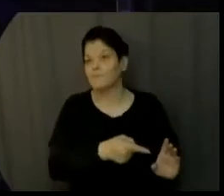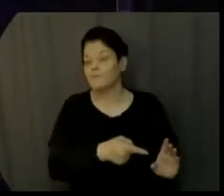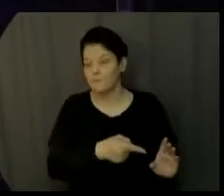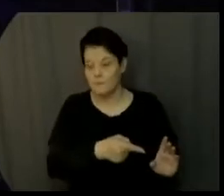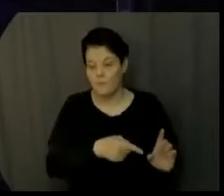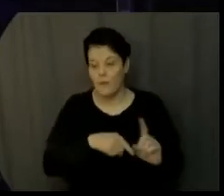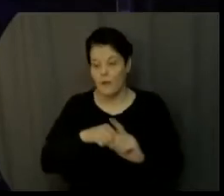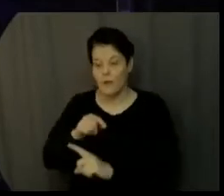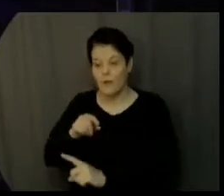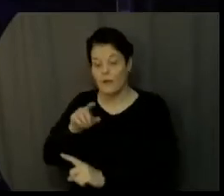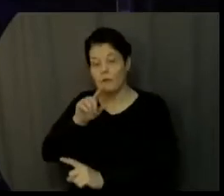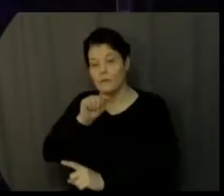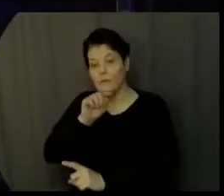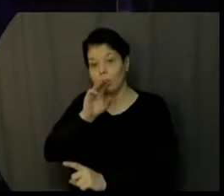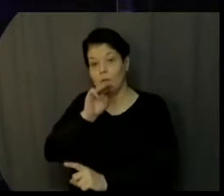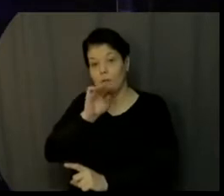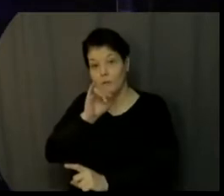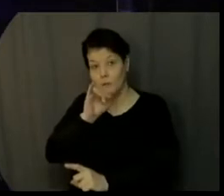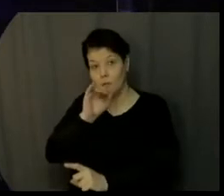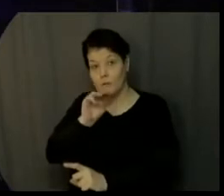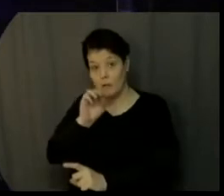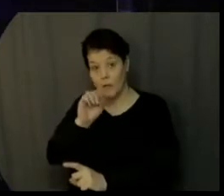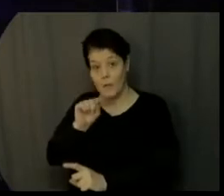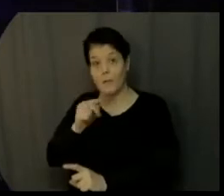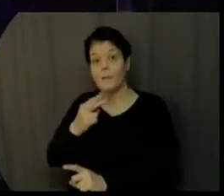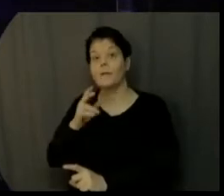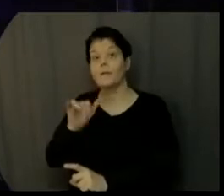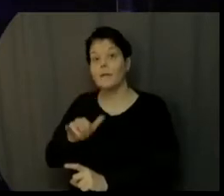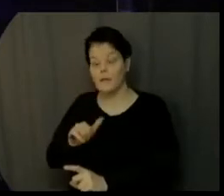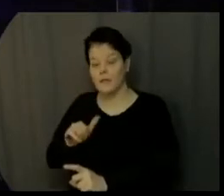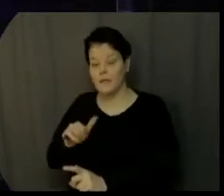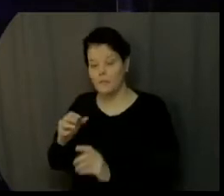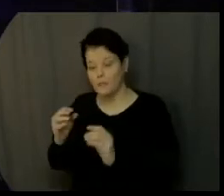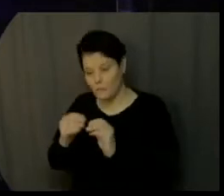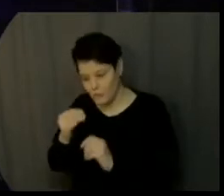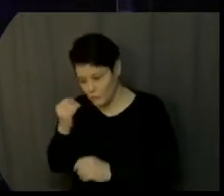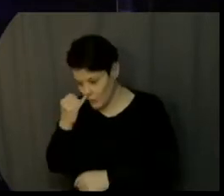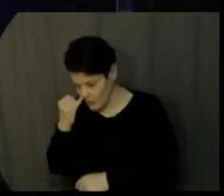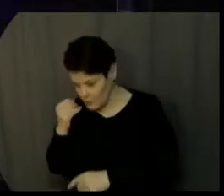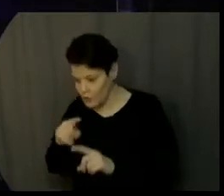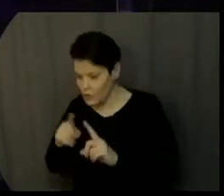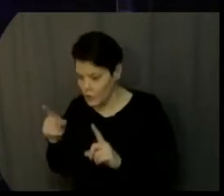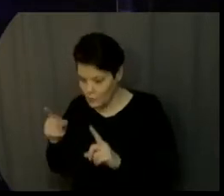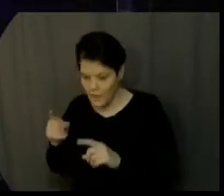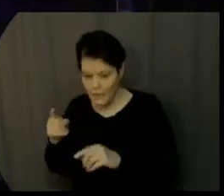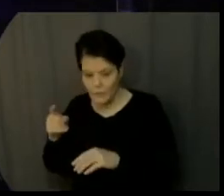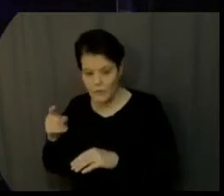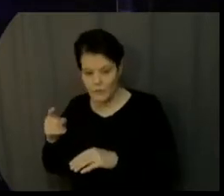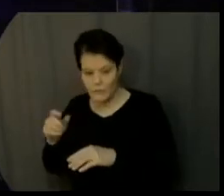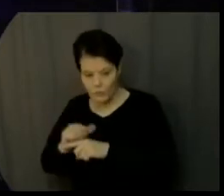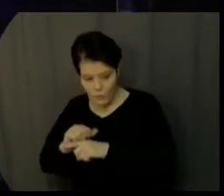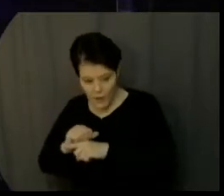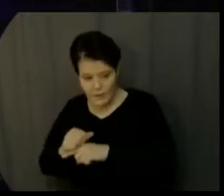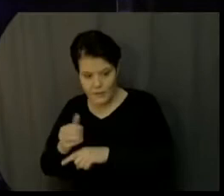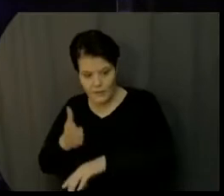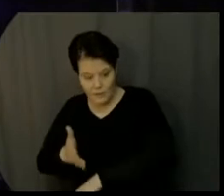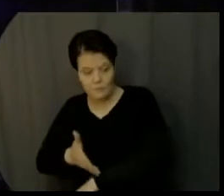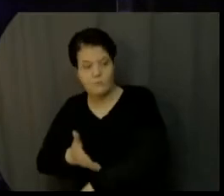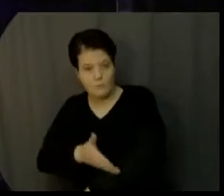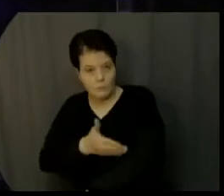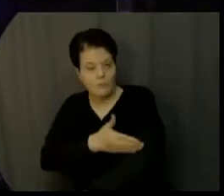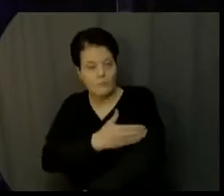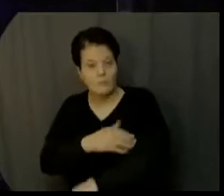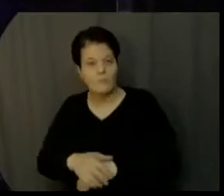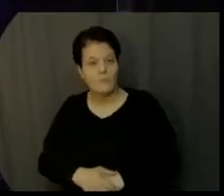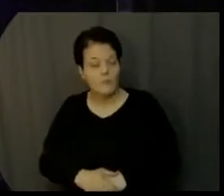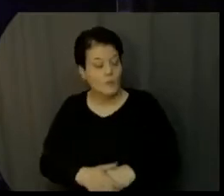his, like, disciple, but then Paul had other people that were pouring in him, and Timothy poured into other people. It's this discipling